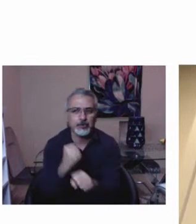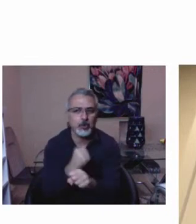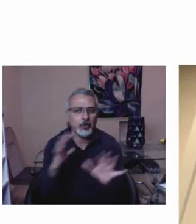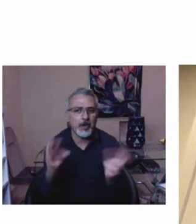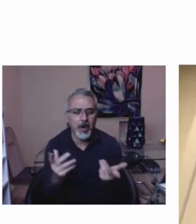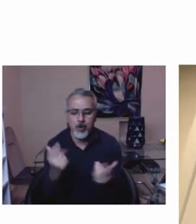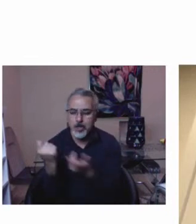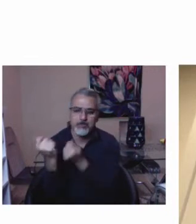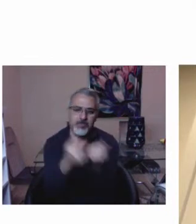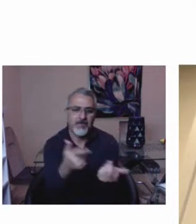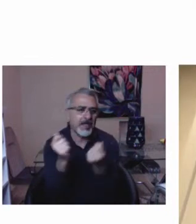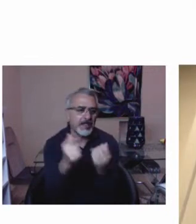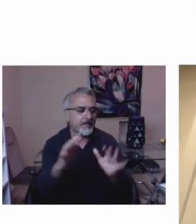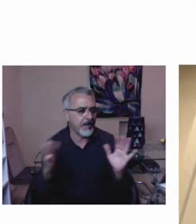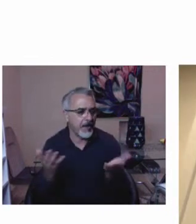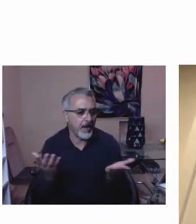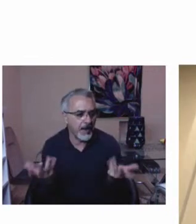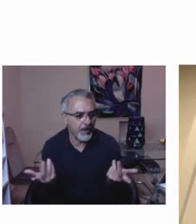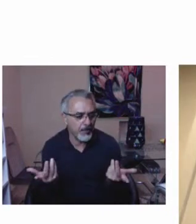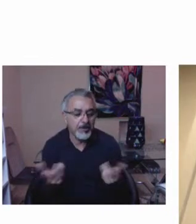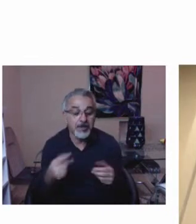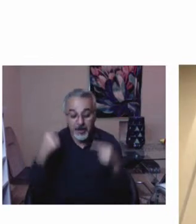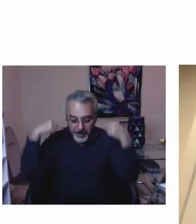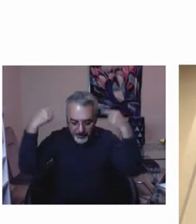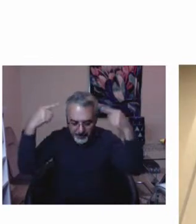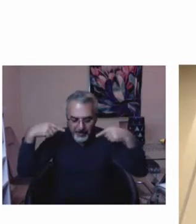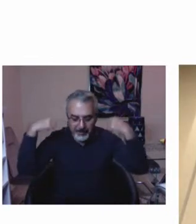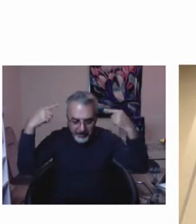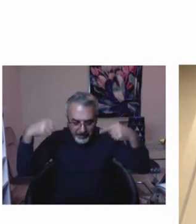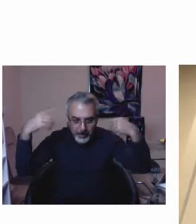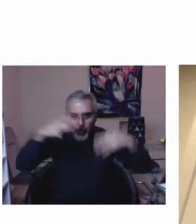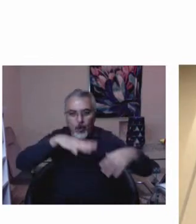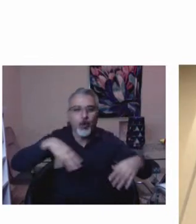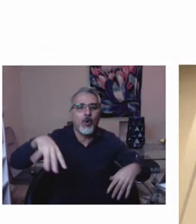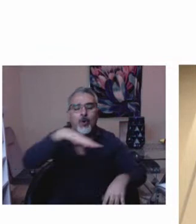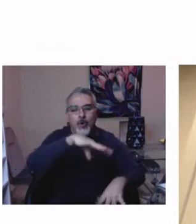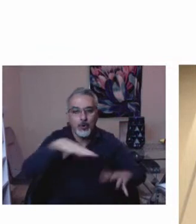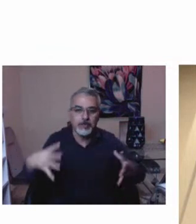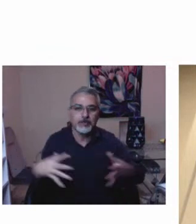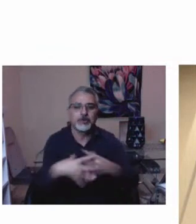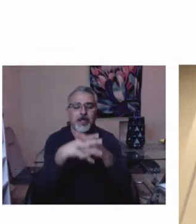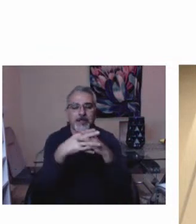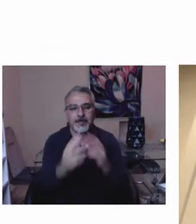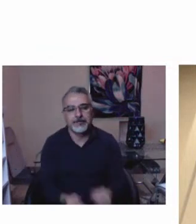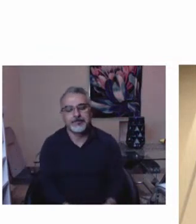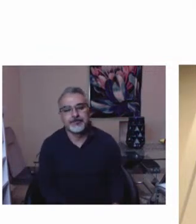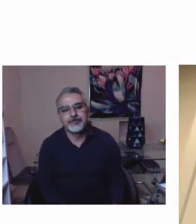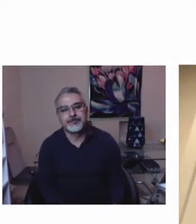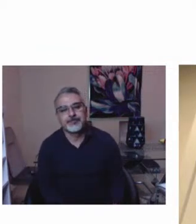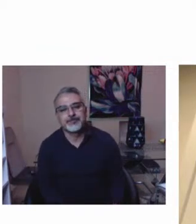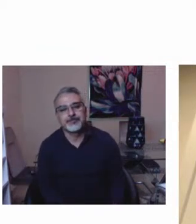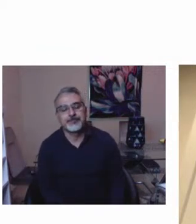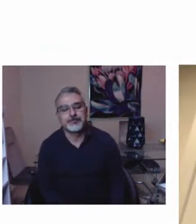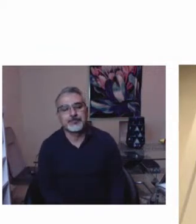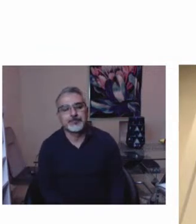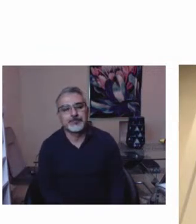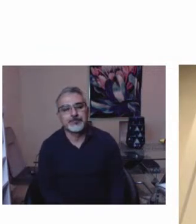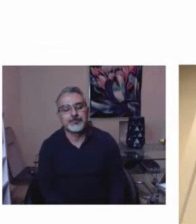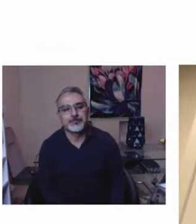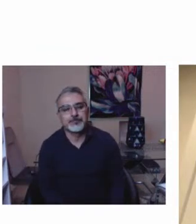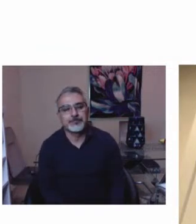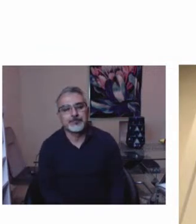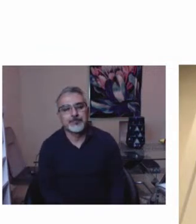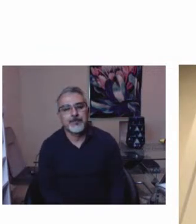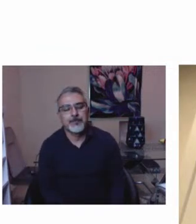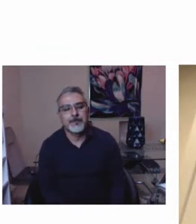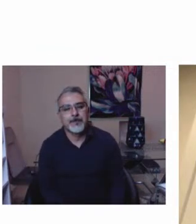aid that is going specific to youth-led organizations, because that remains a big challenge. How do we make sure that financing